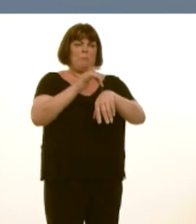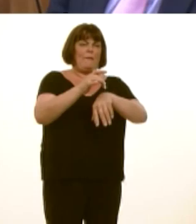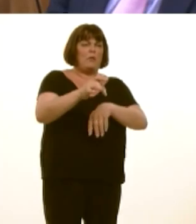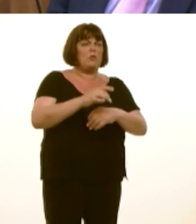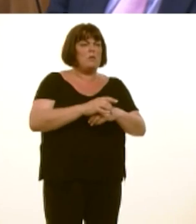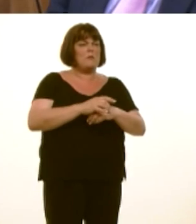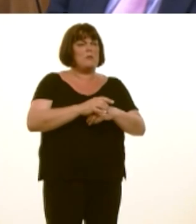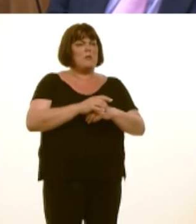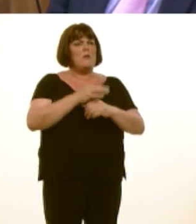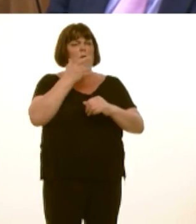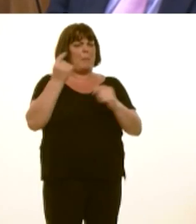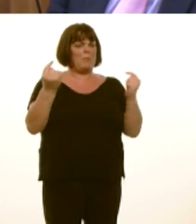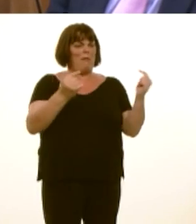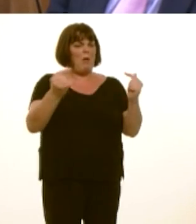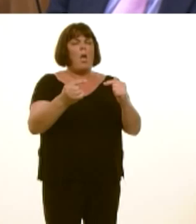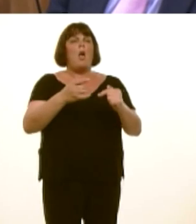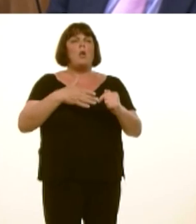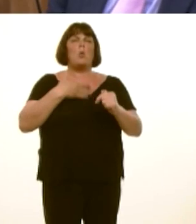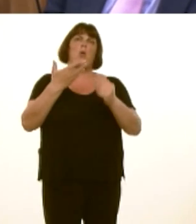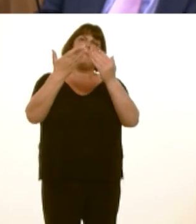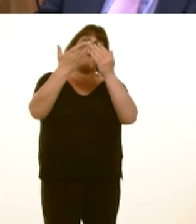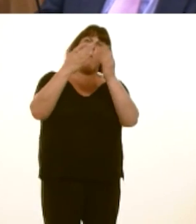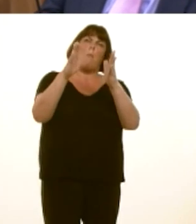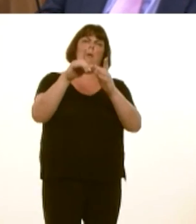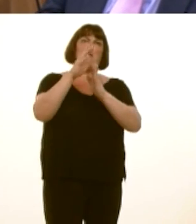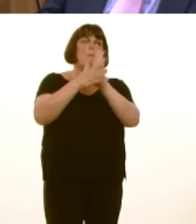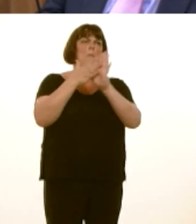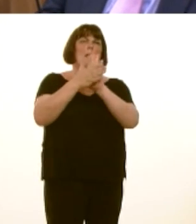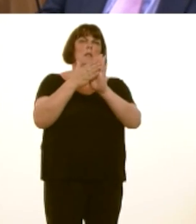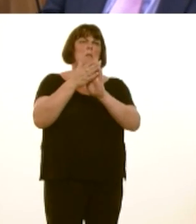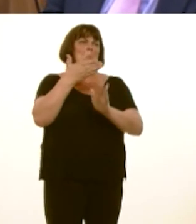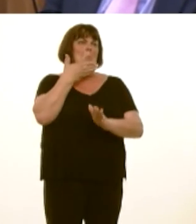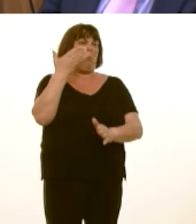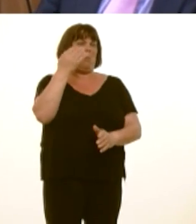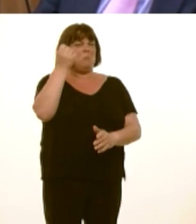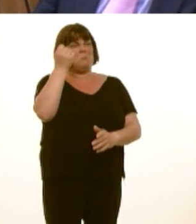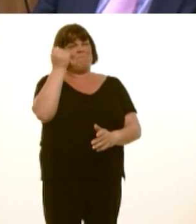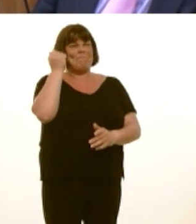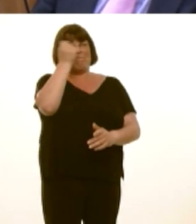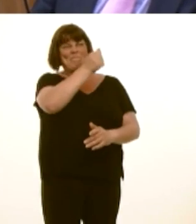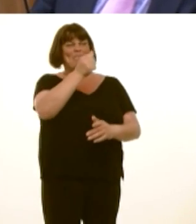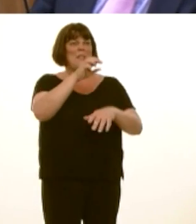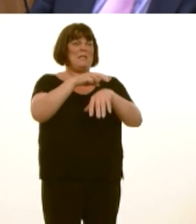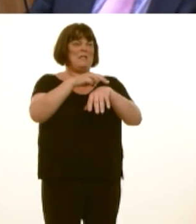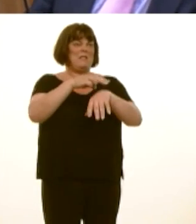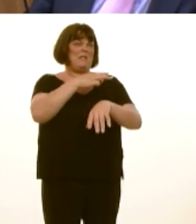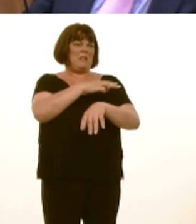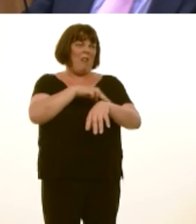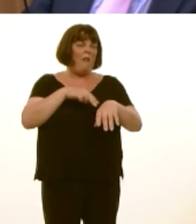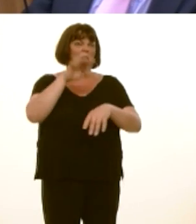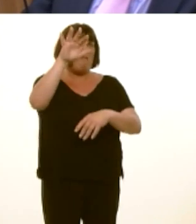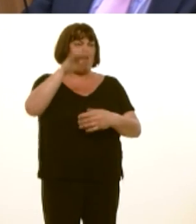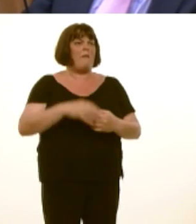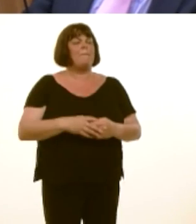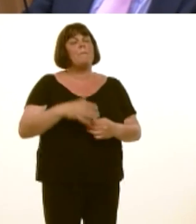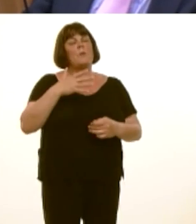a facility open where that expertise was lost to the patient. So we want to see the best services available to the